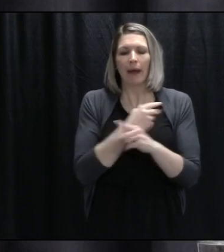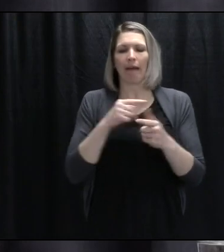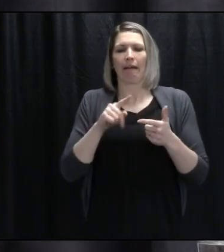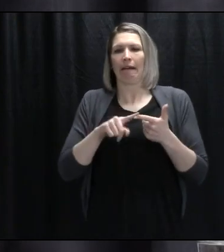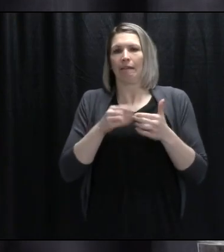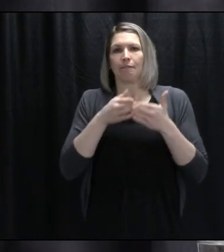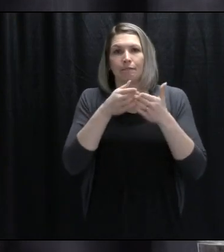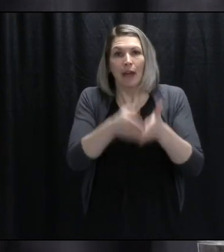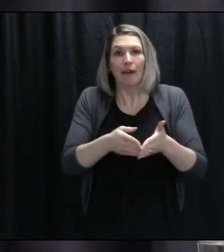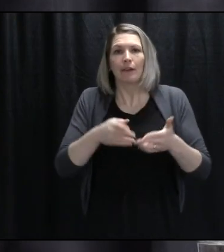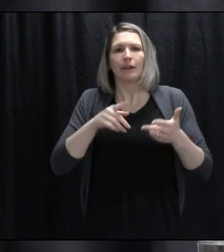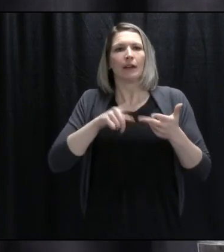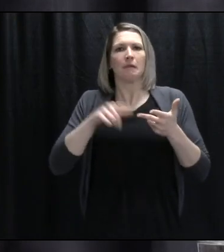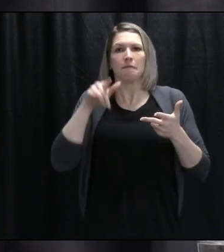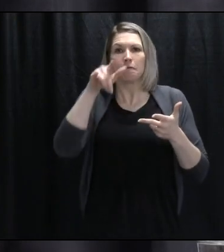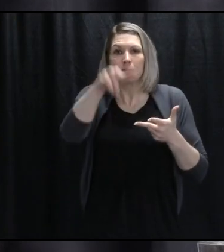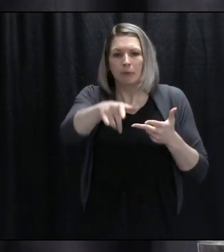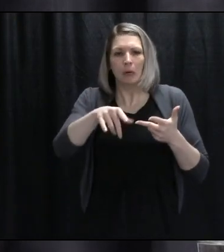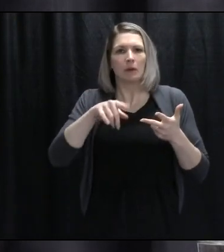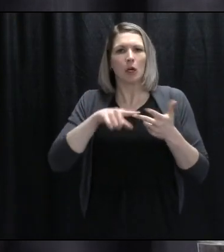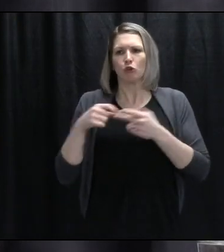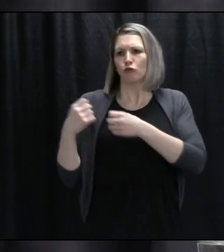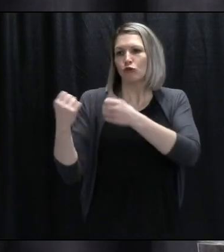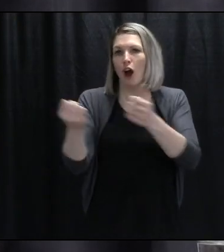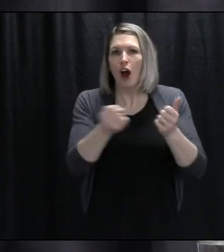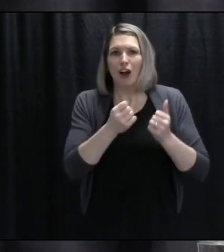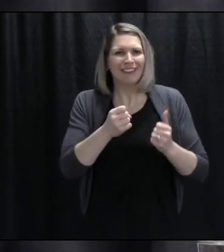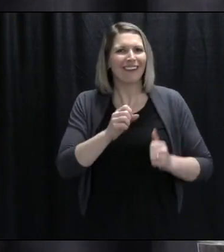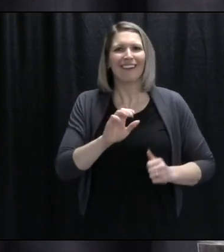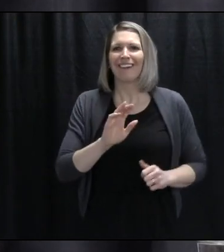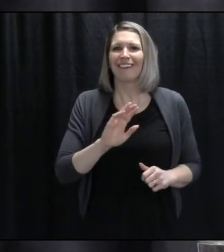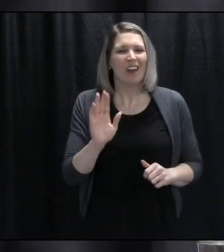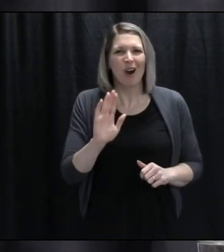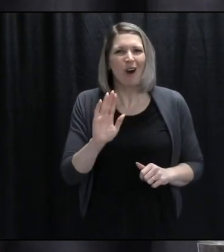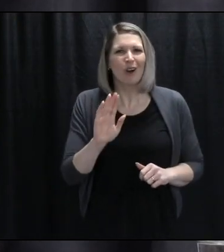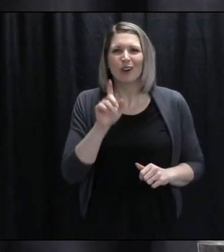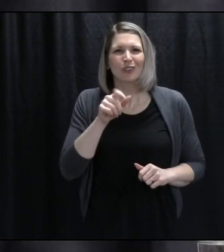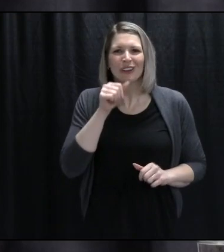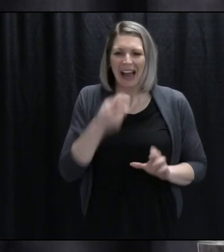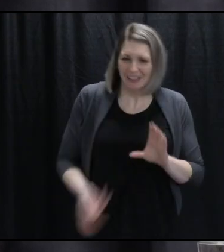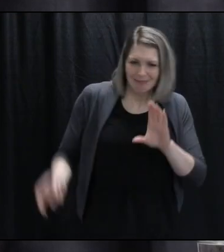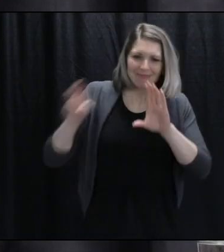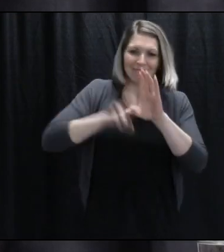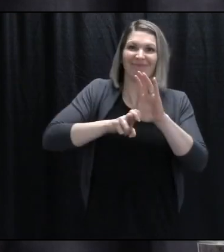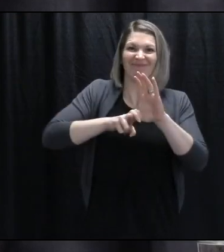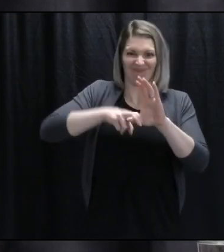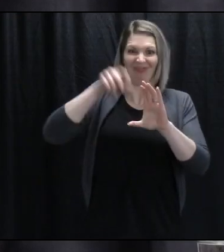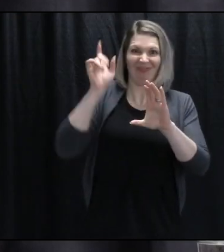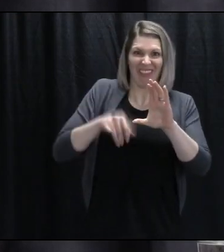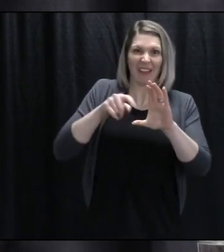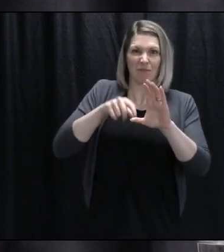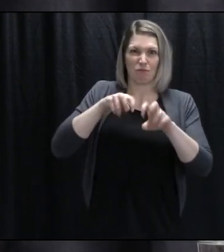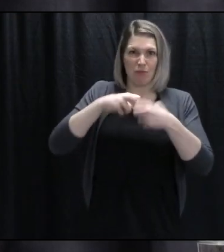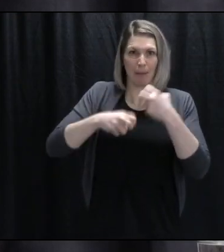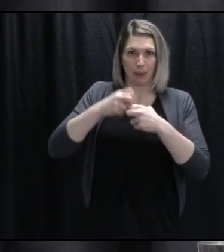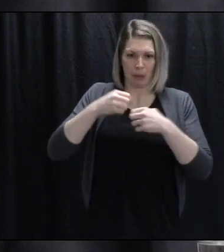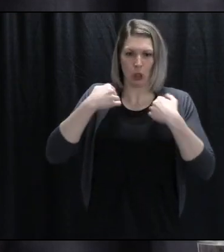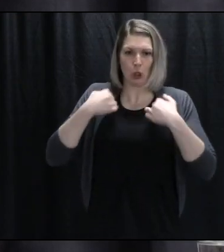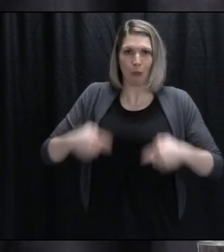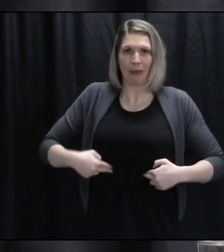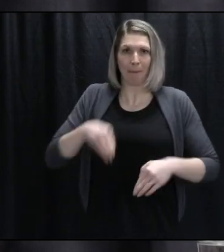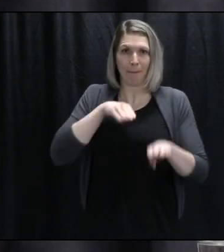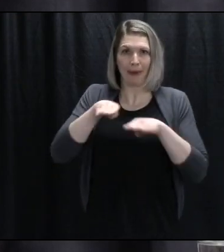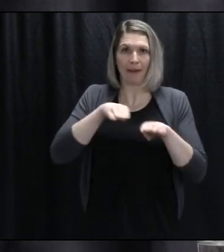just about getting on an aeroplane. Travel within the community is crucial. And coming up to